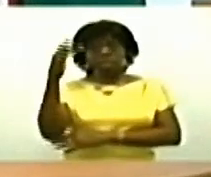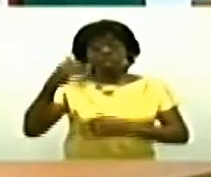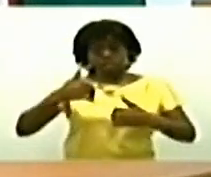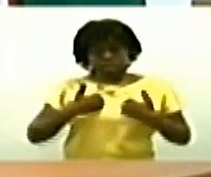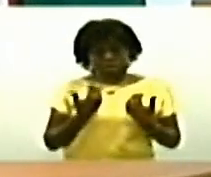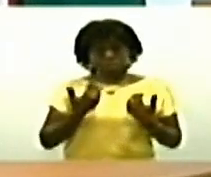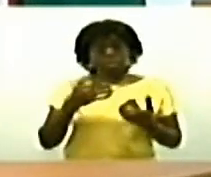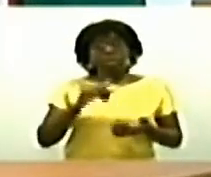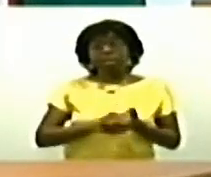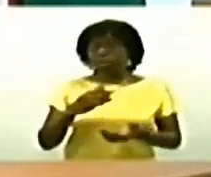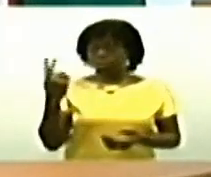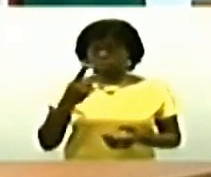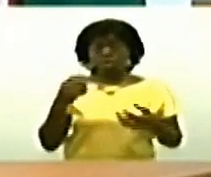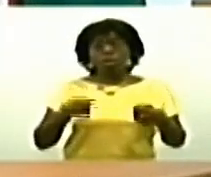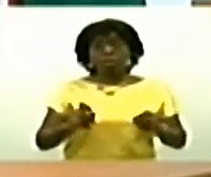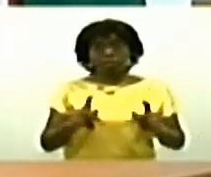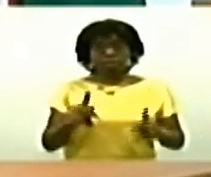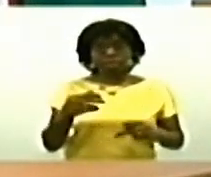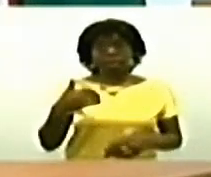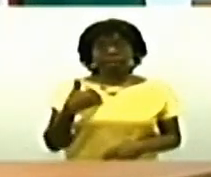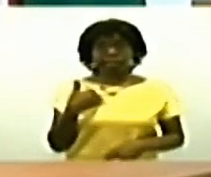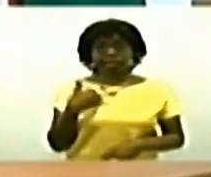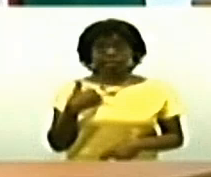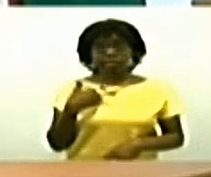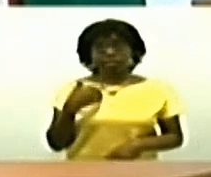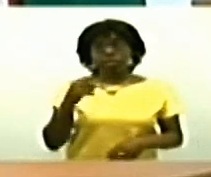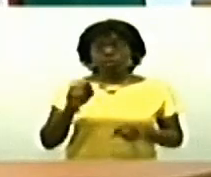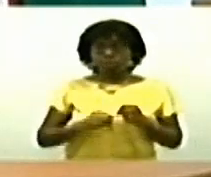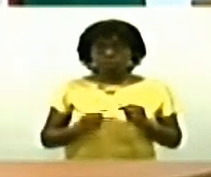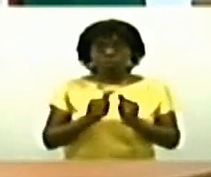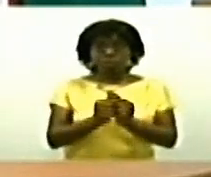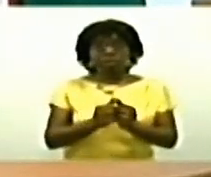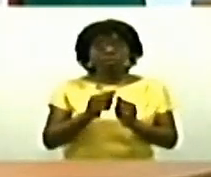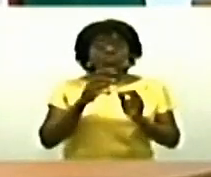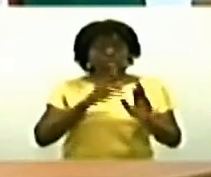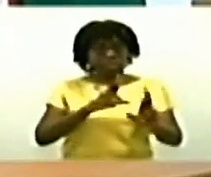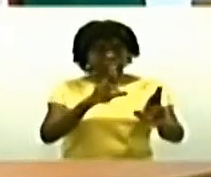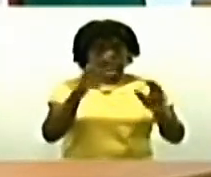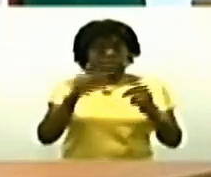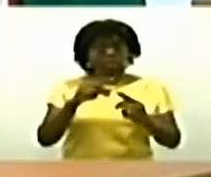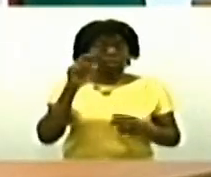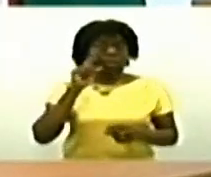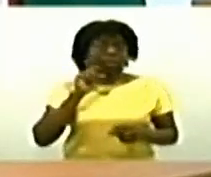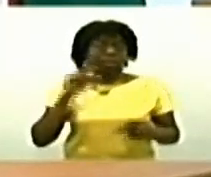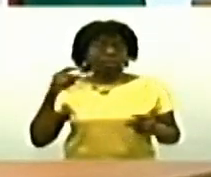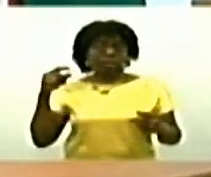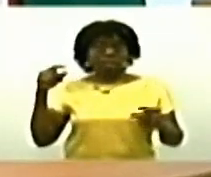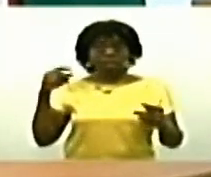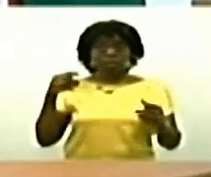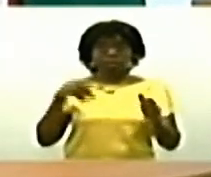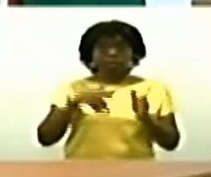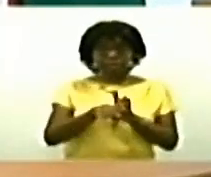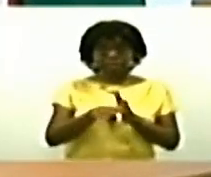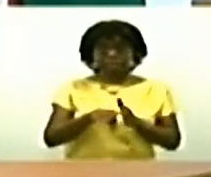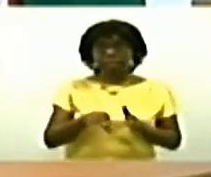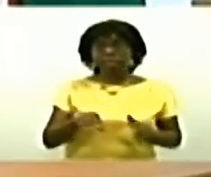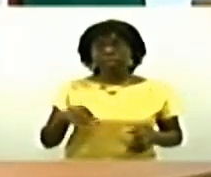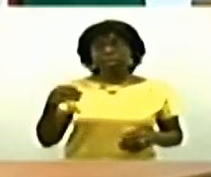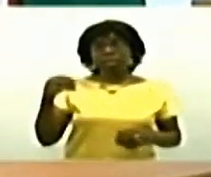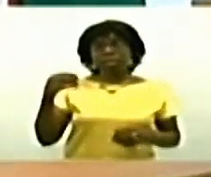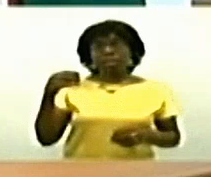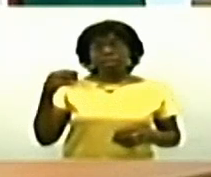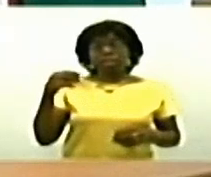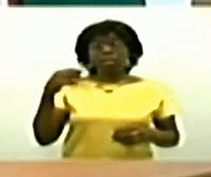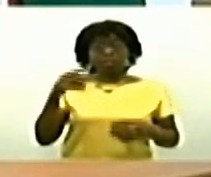have. So, with respect to the sexual offenses, I think that we have to, first of